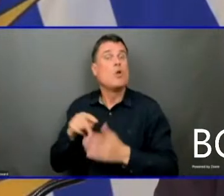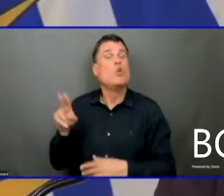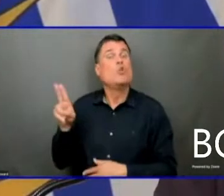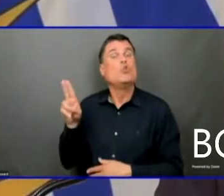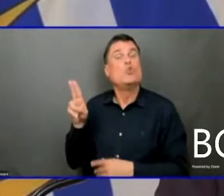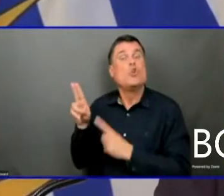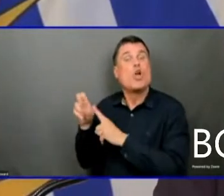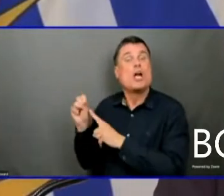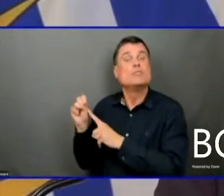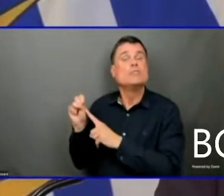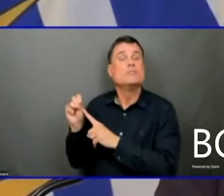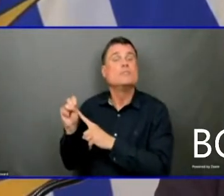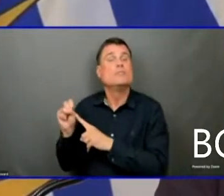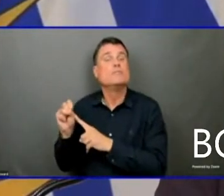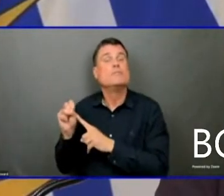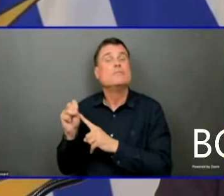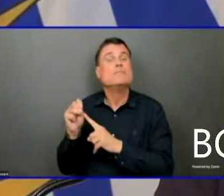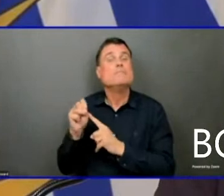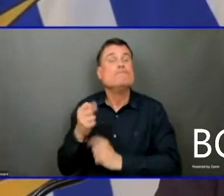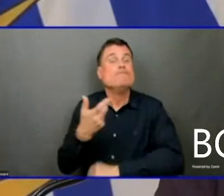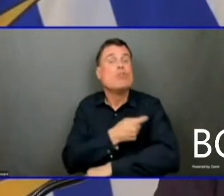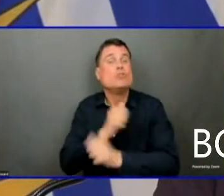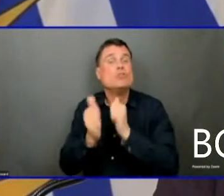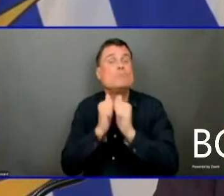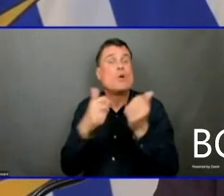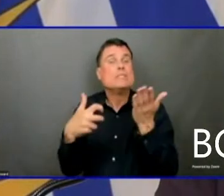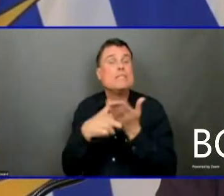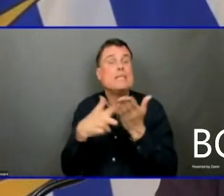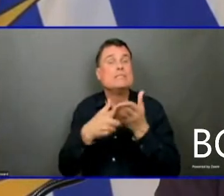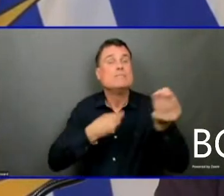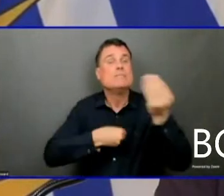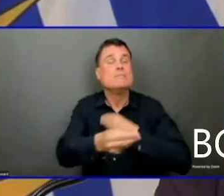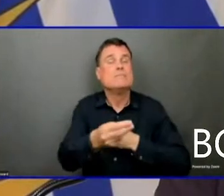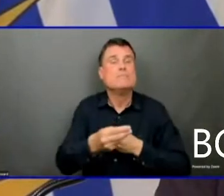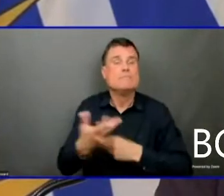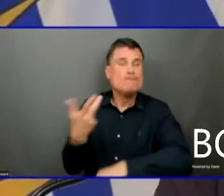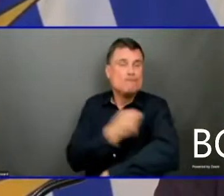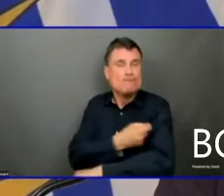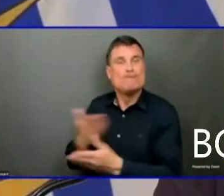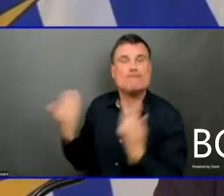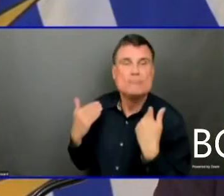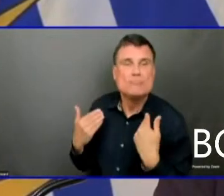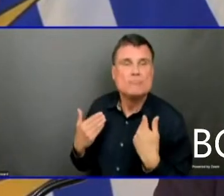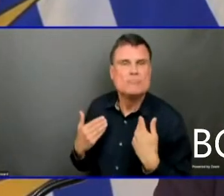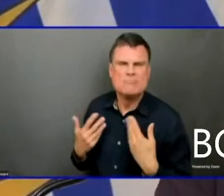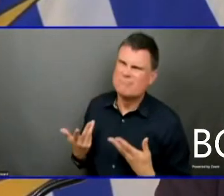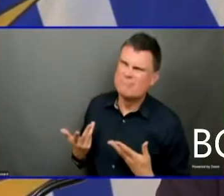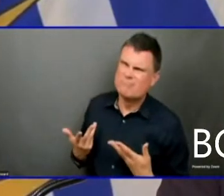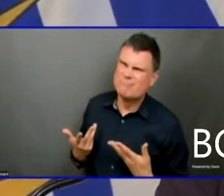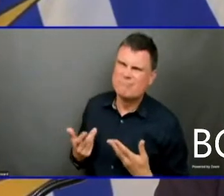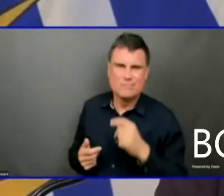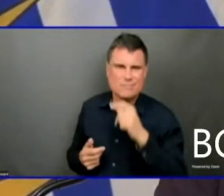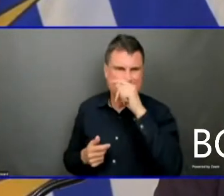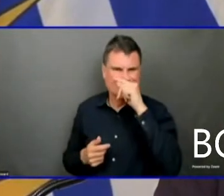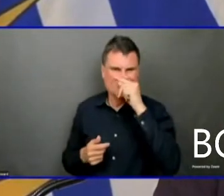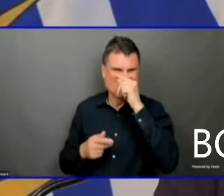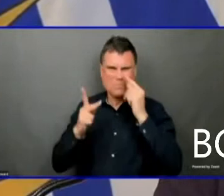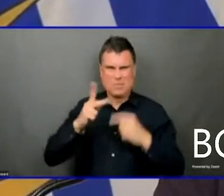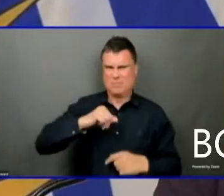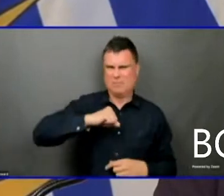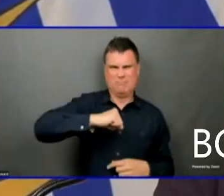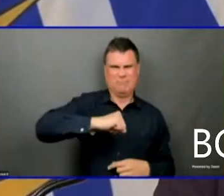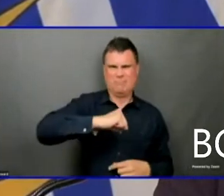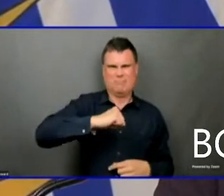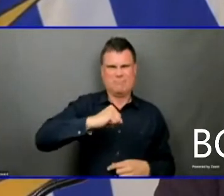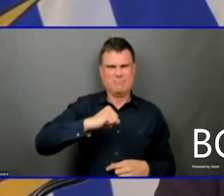your vaccine. So if hesitancy is a concern, and you just talked about reluctance in some parts of the north, so what is the province going to do about